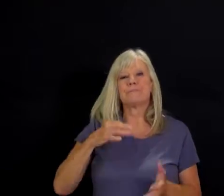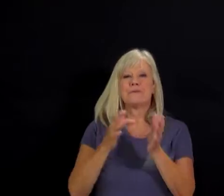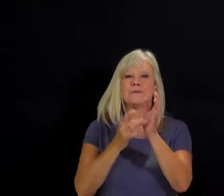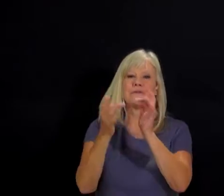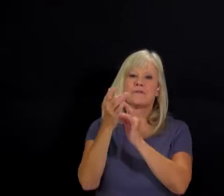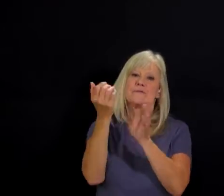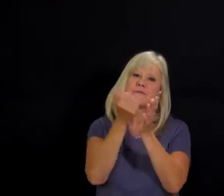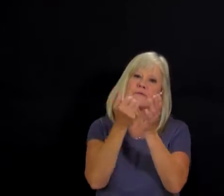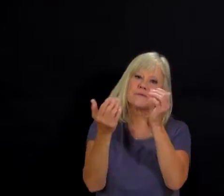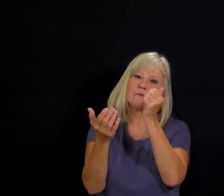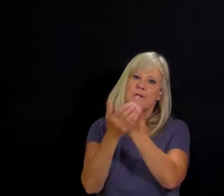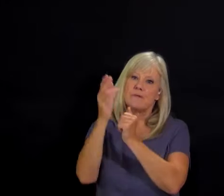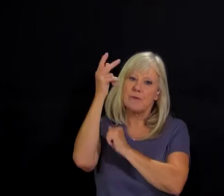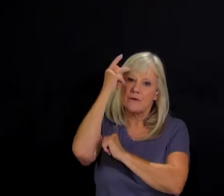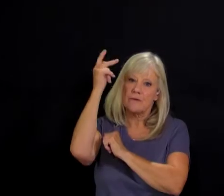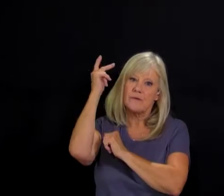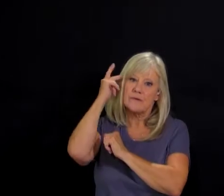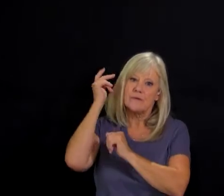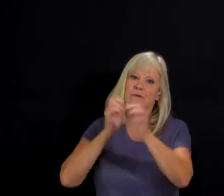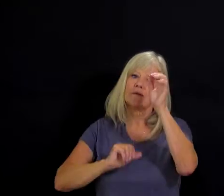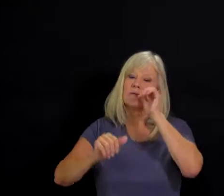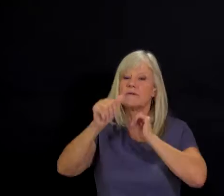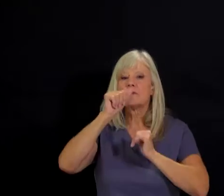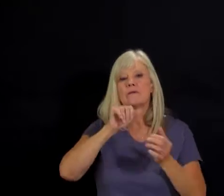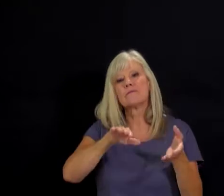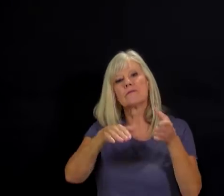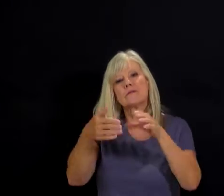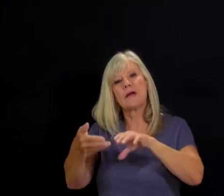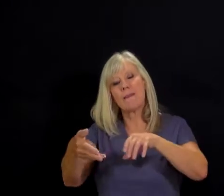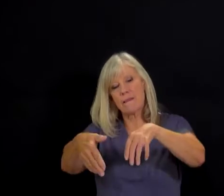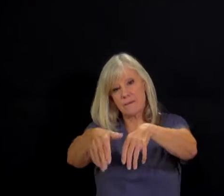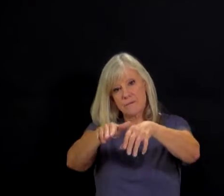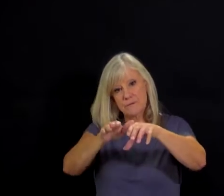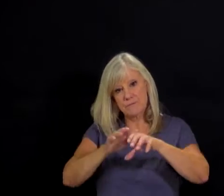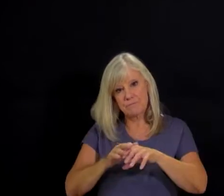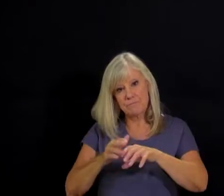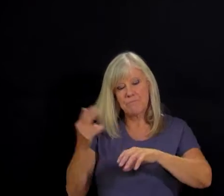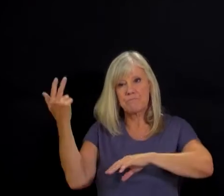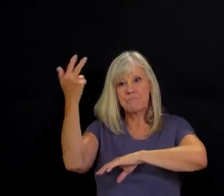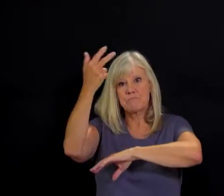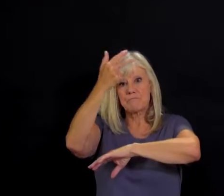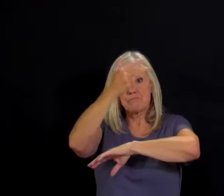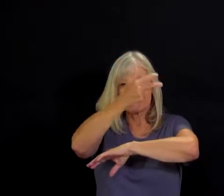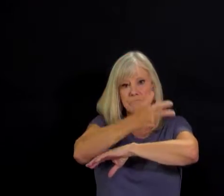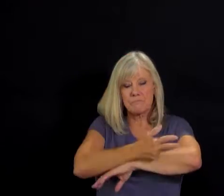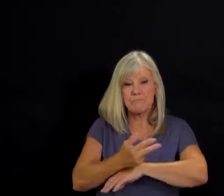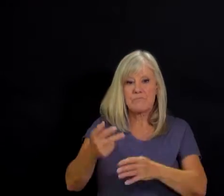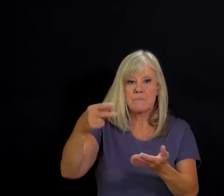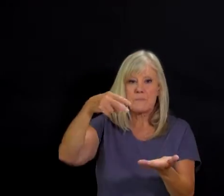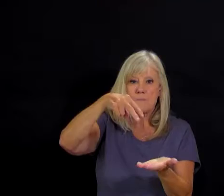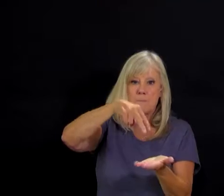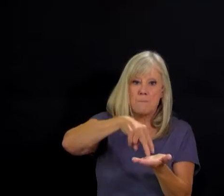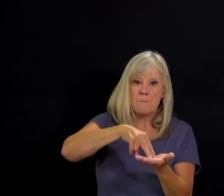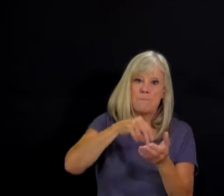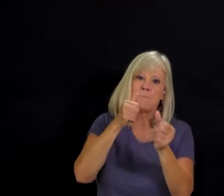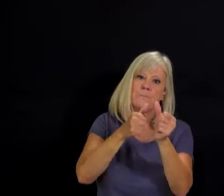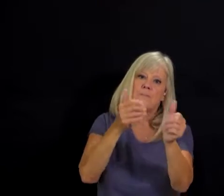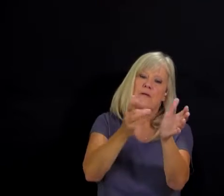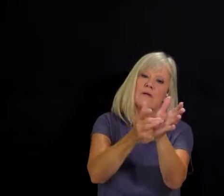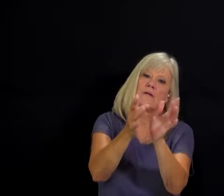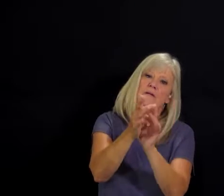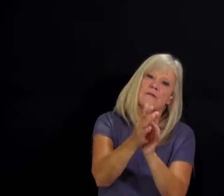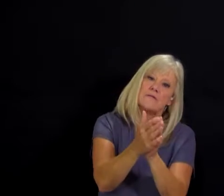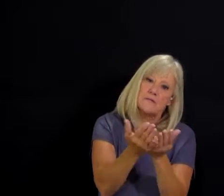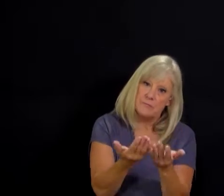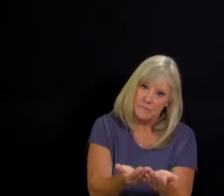under Pontius Pilate. He suffered death and was buried, and rose again on the third day in accordance with